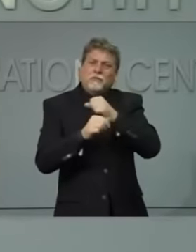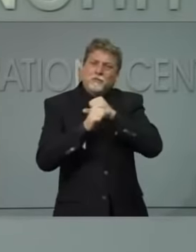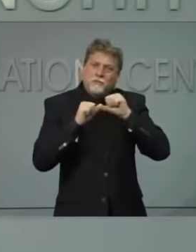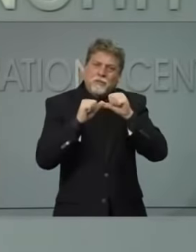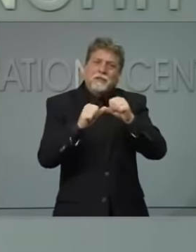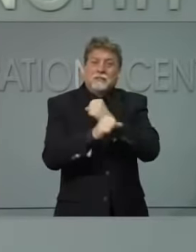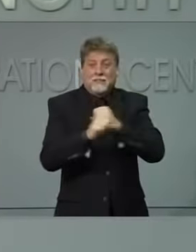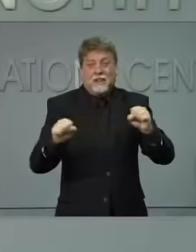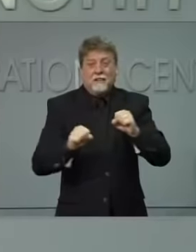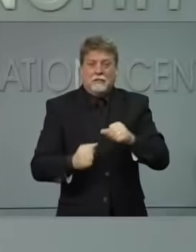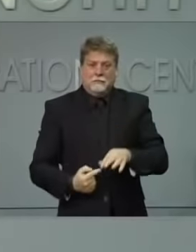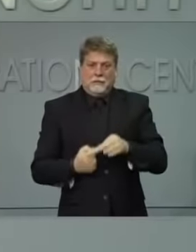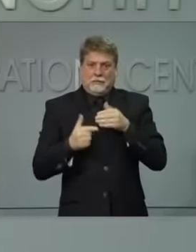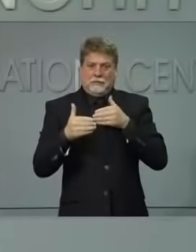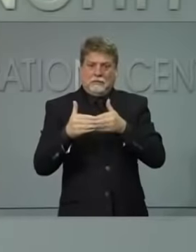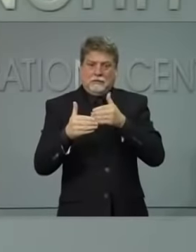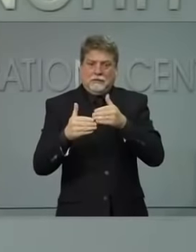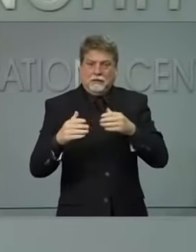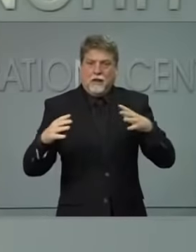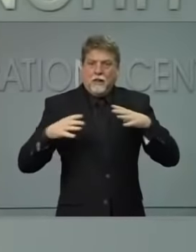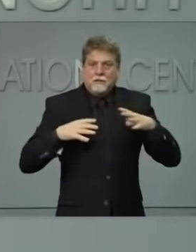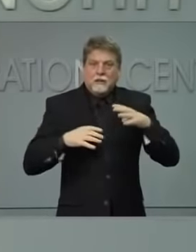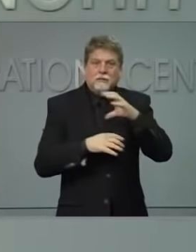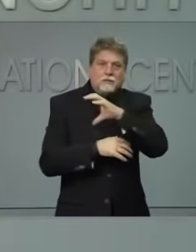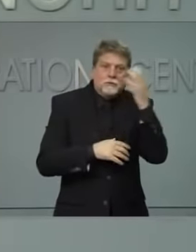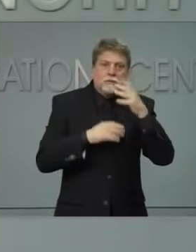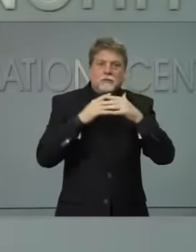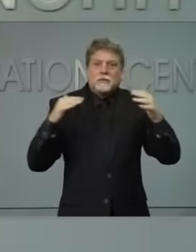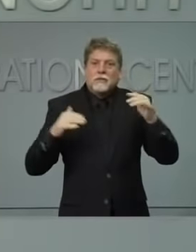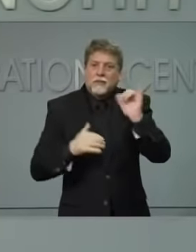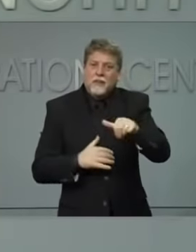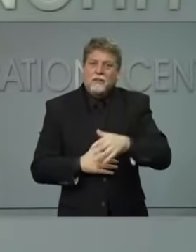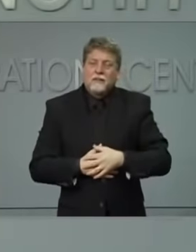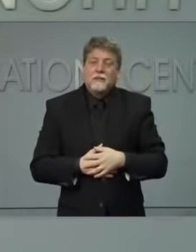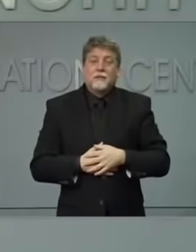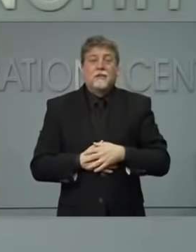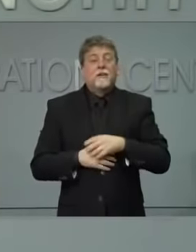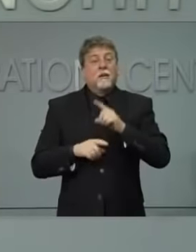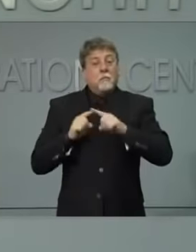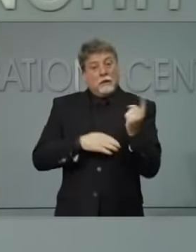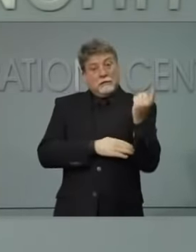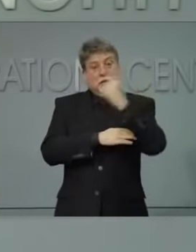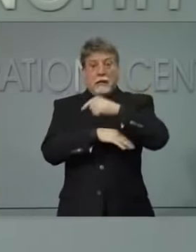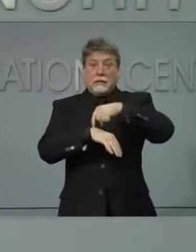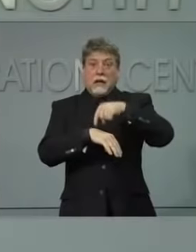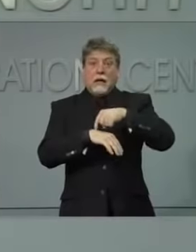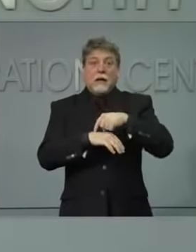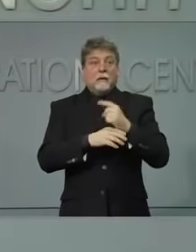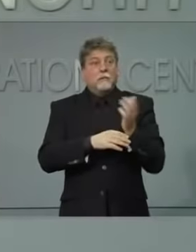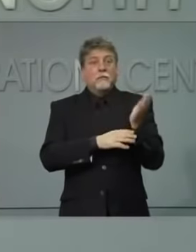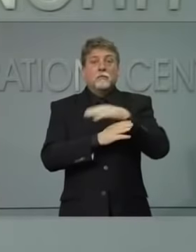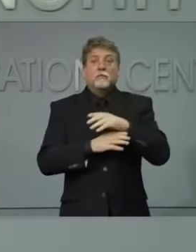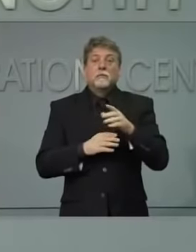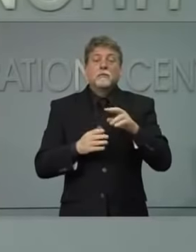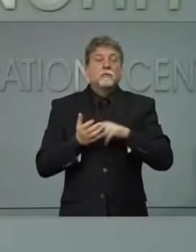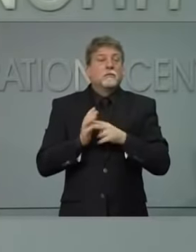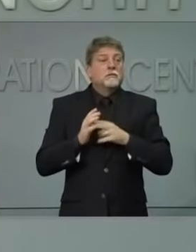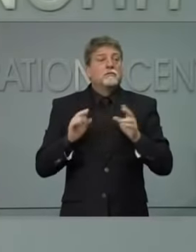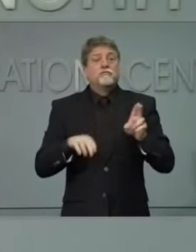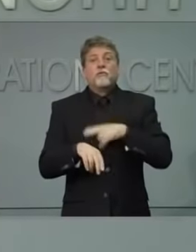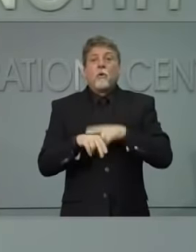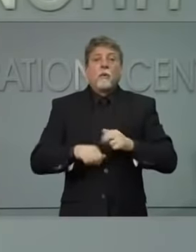It's also a reminder that we must be vigilant the rest of the day, wearing a face mask when we're with people we don't live